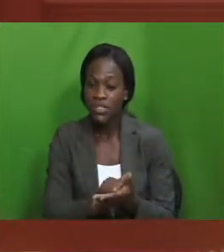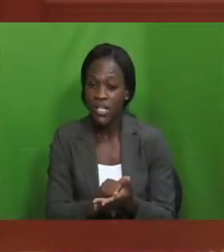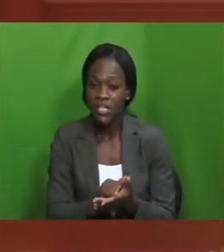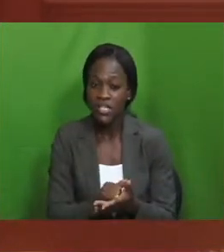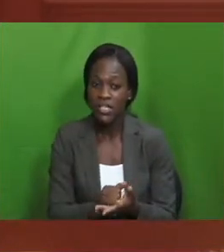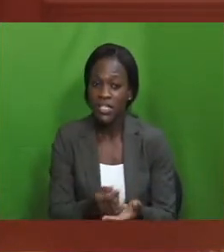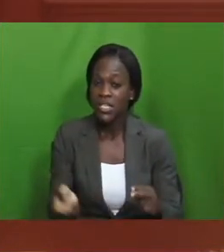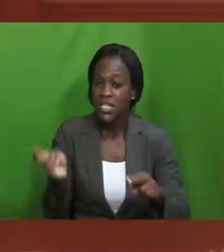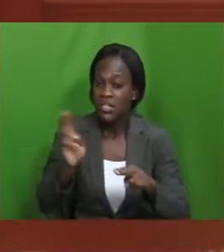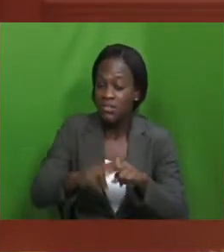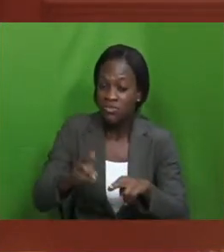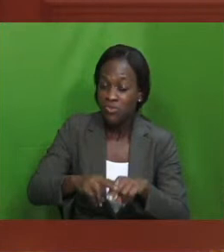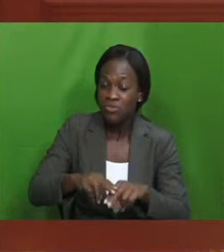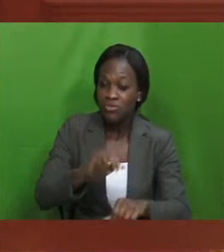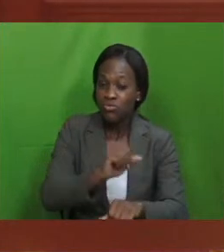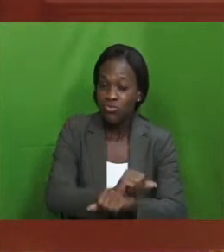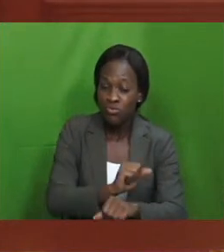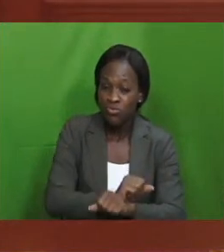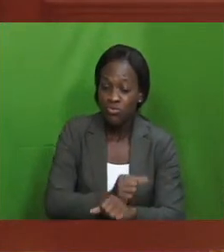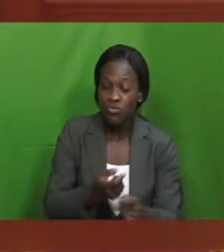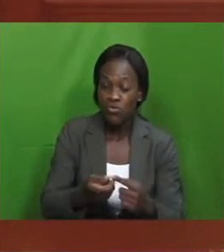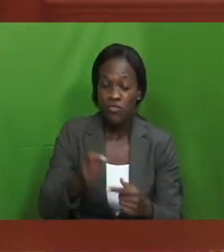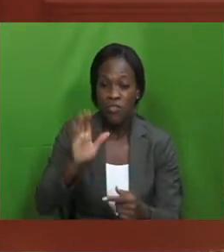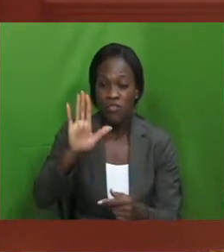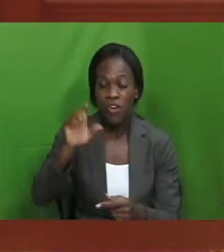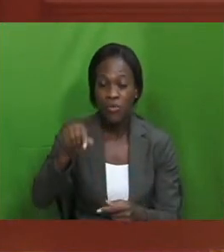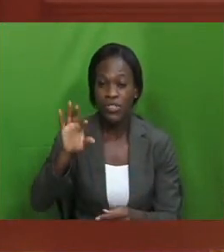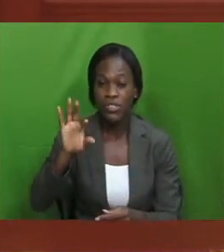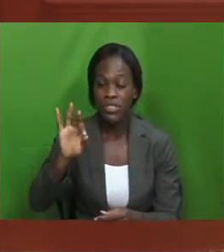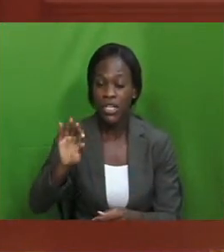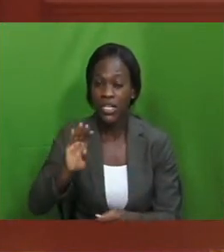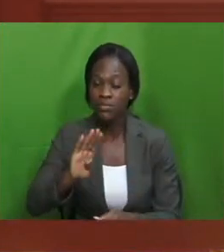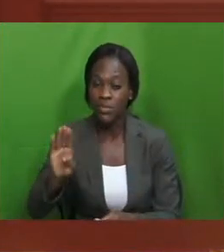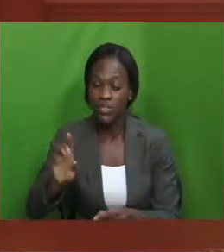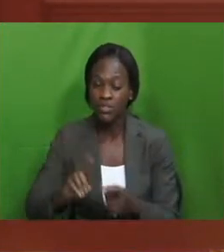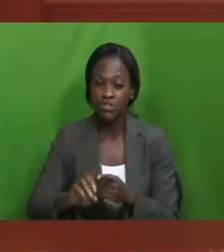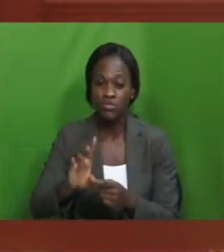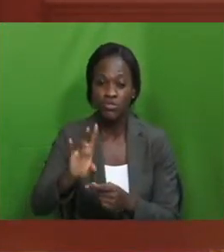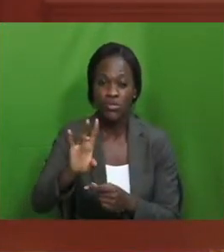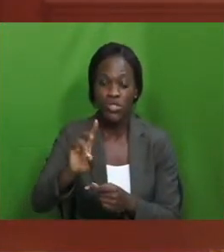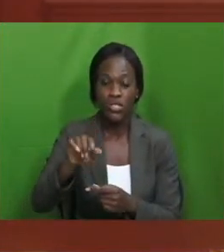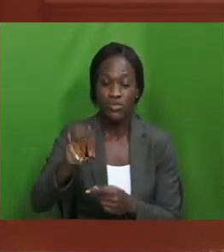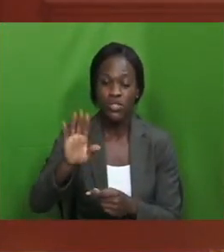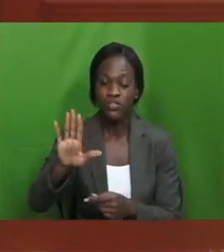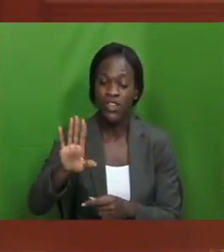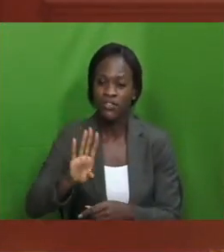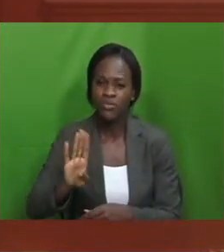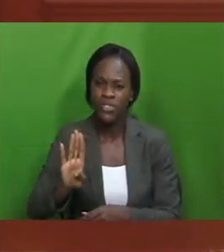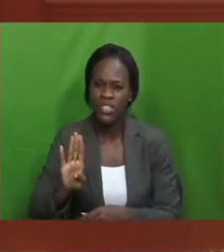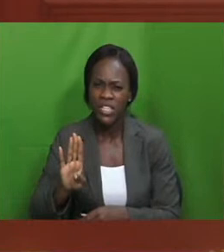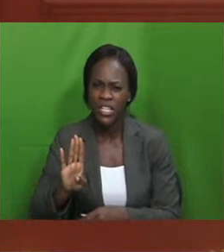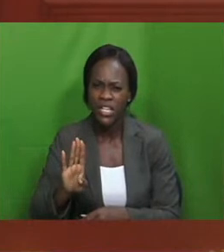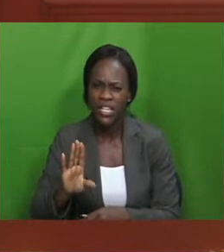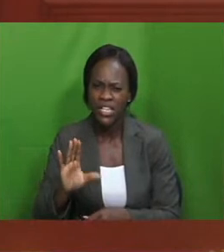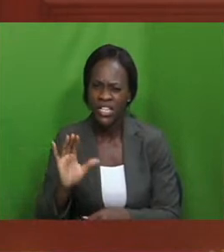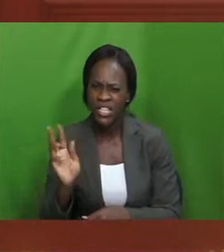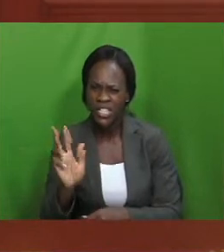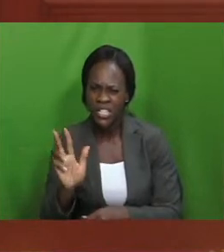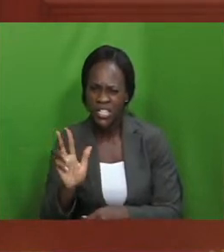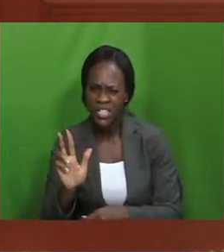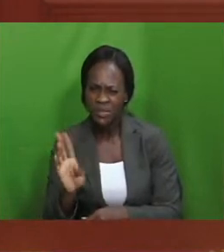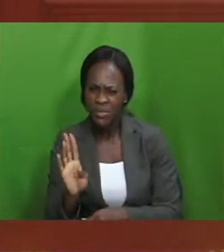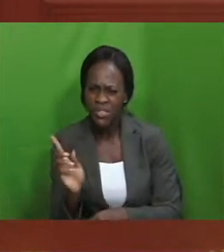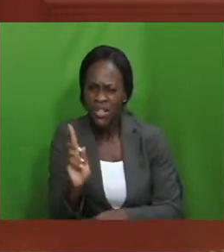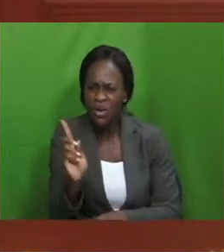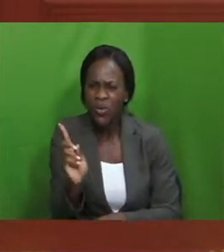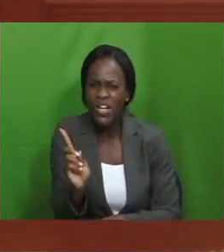goods and services from 5.9 billion to 8.5 billion, where is the 3 billion going?